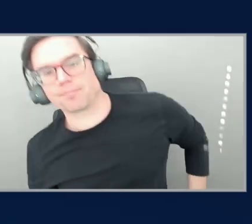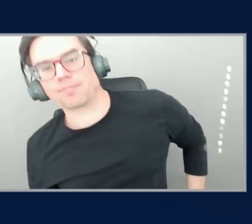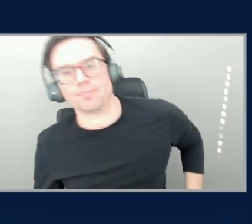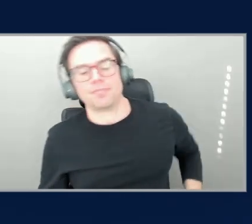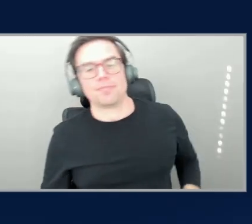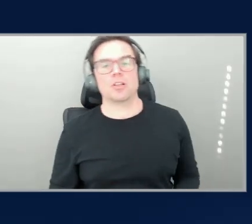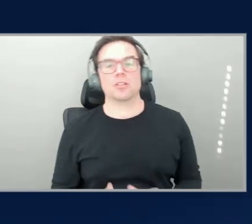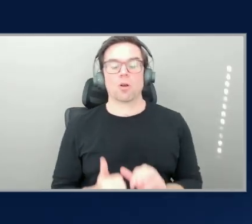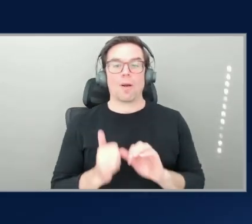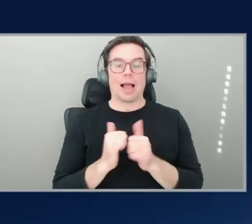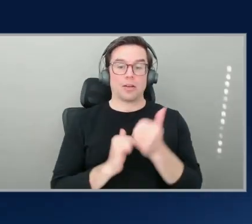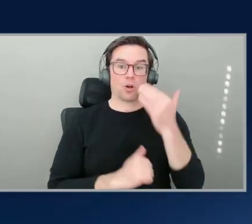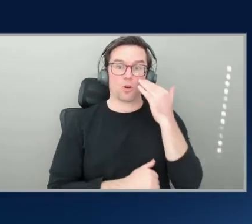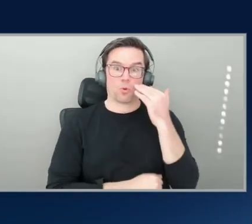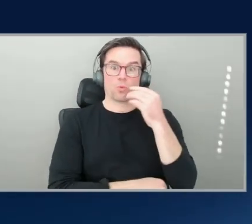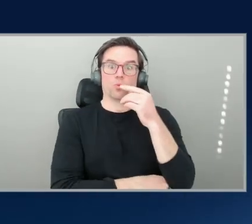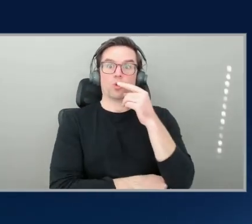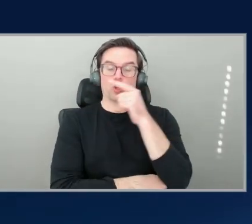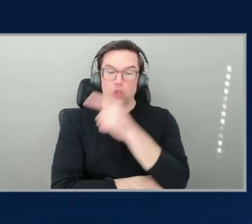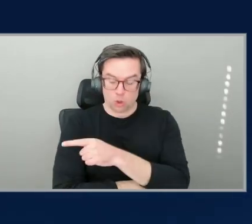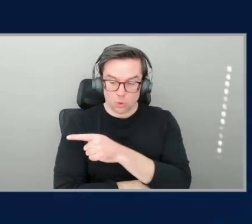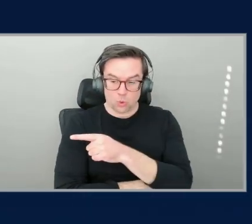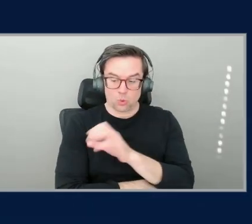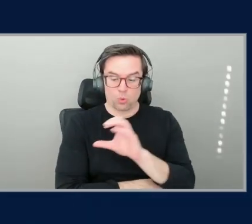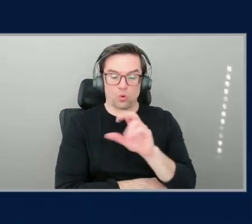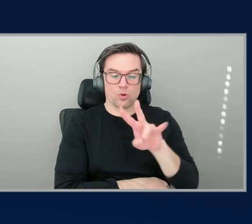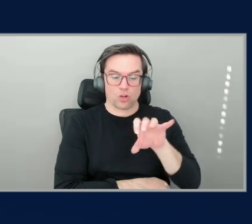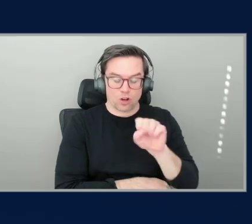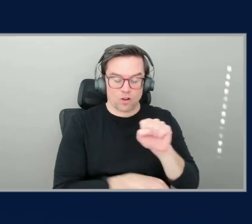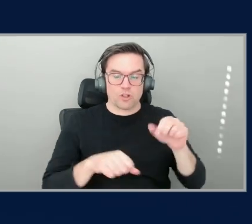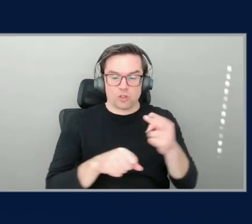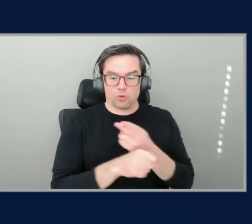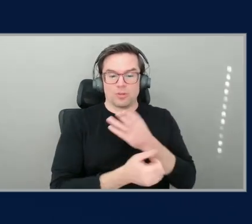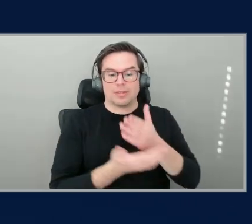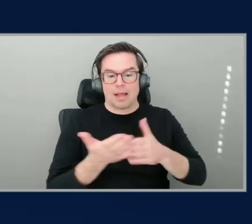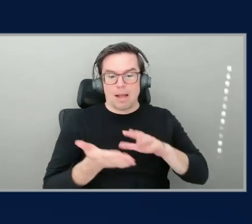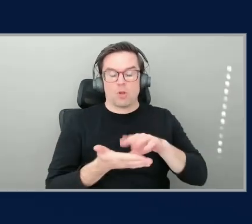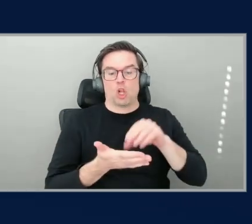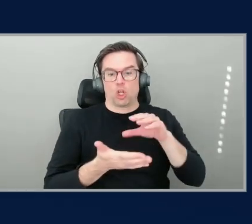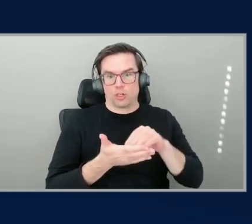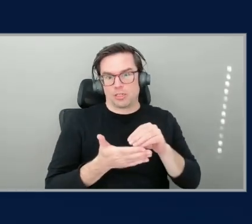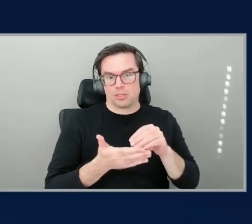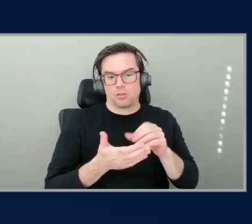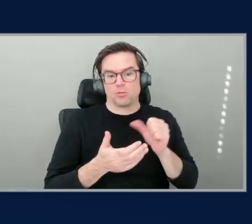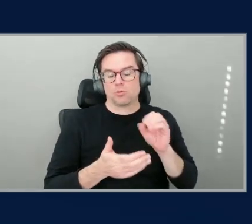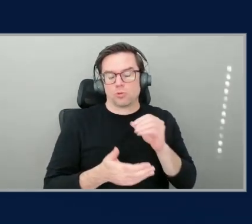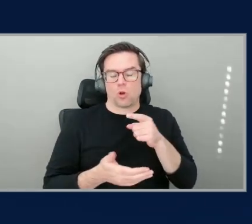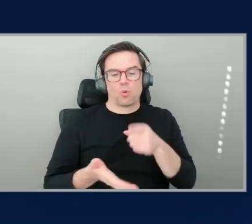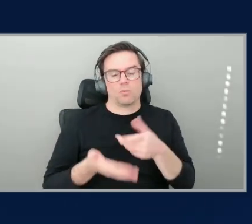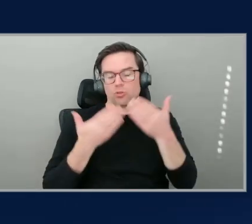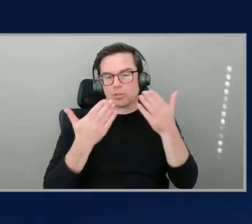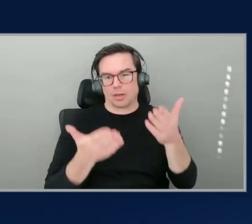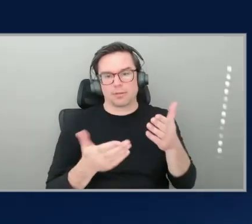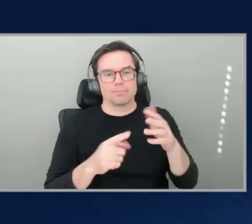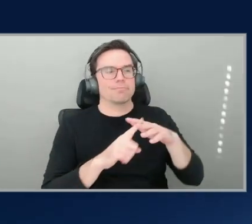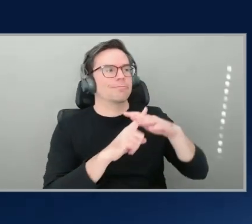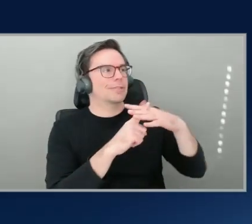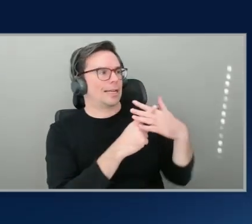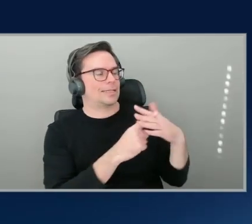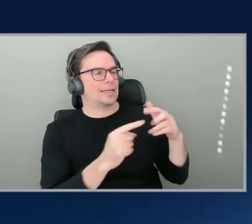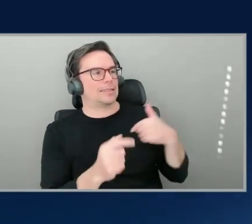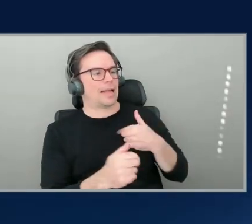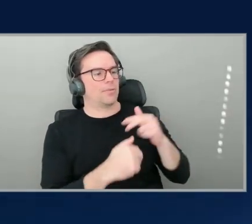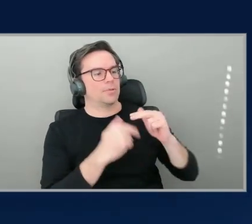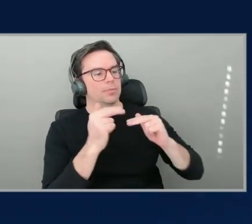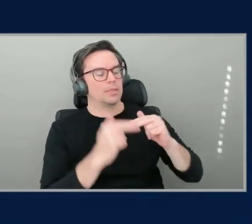a couple of learning stuff. So, what would you suggest to our chat? Oh, okay. So, context here, I had to build a front end, and I'm